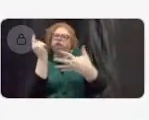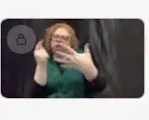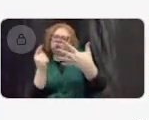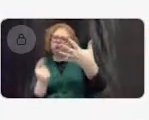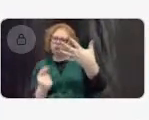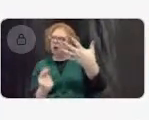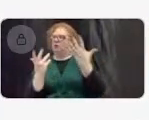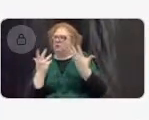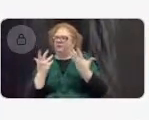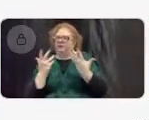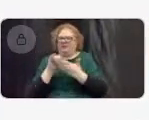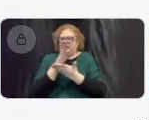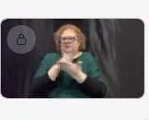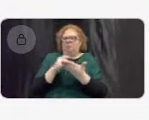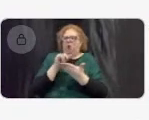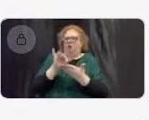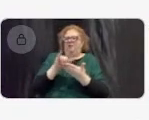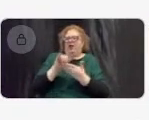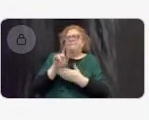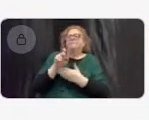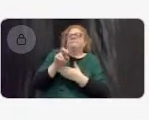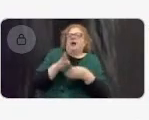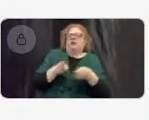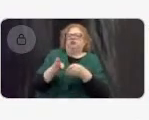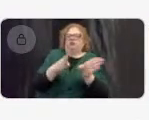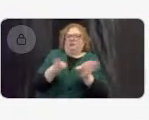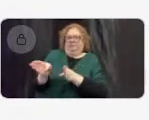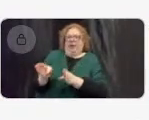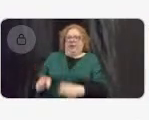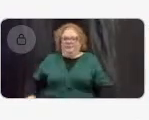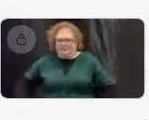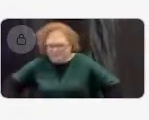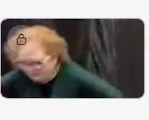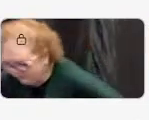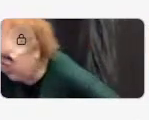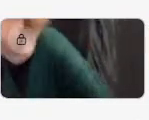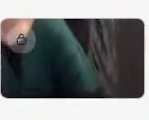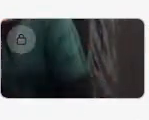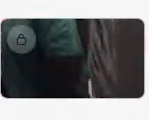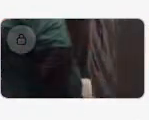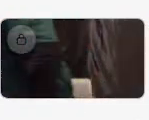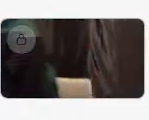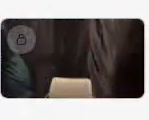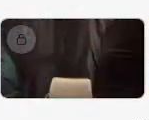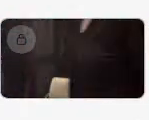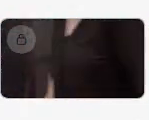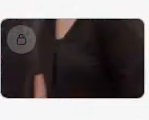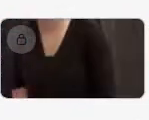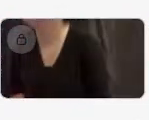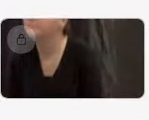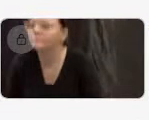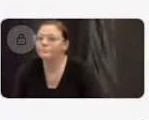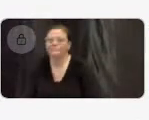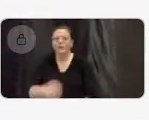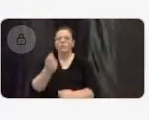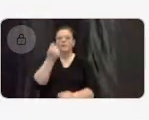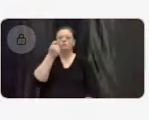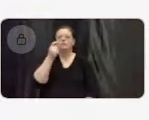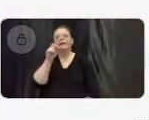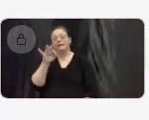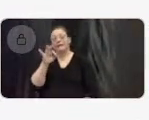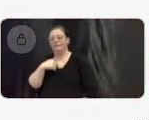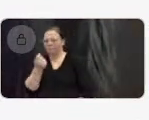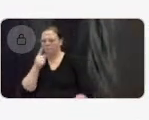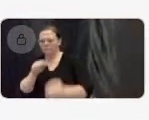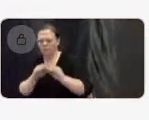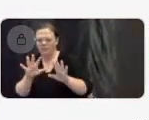it, because that's how it's done. With the understanding, if I'm interpreting correctly, that staff, the